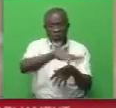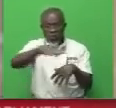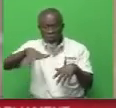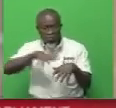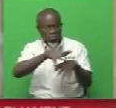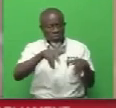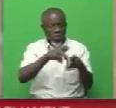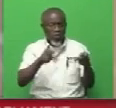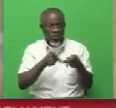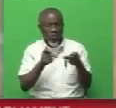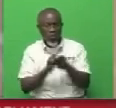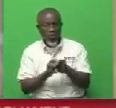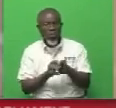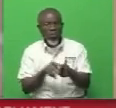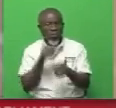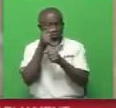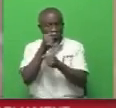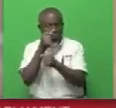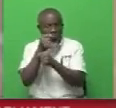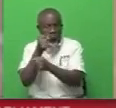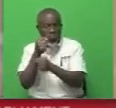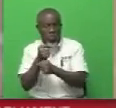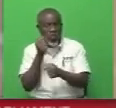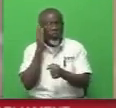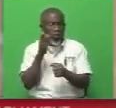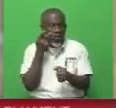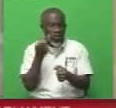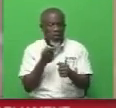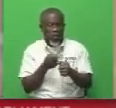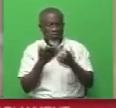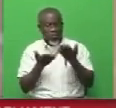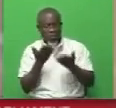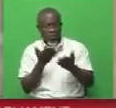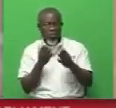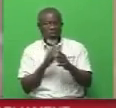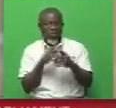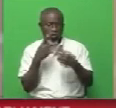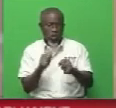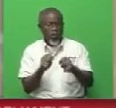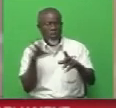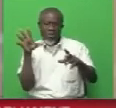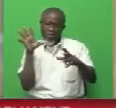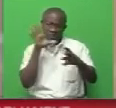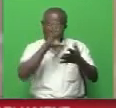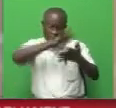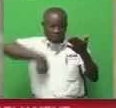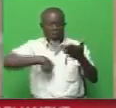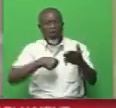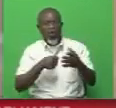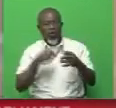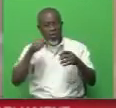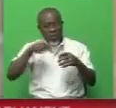of resistance and defiance that will inspire revolutionary zeal to get rid of the wicked and malicious